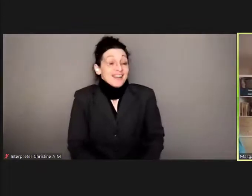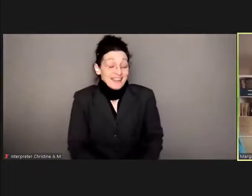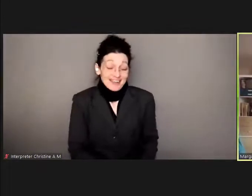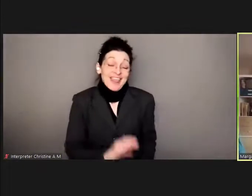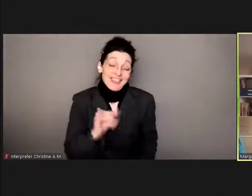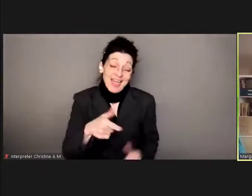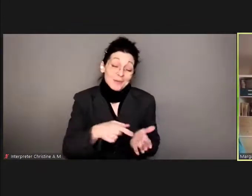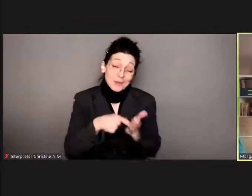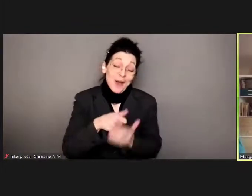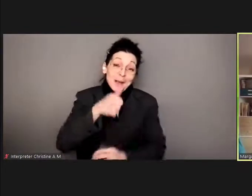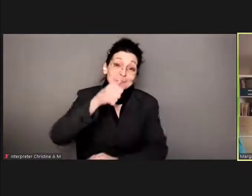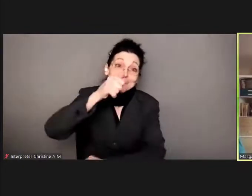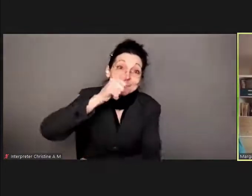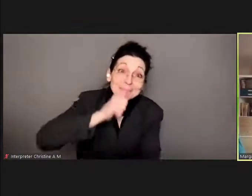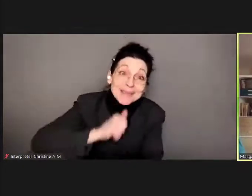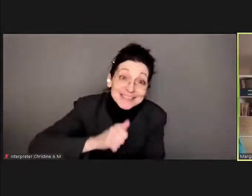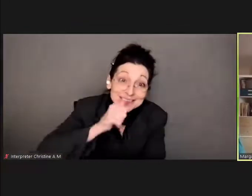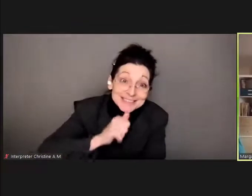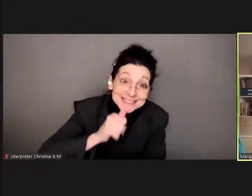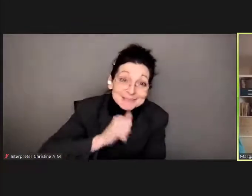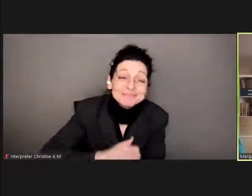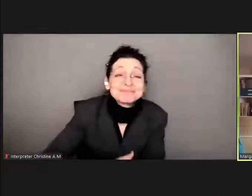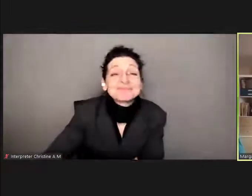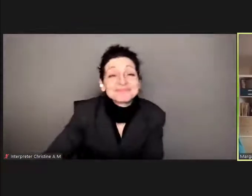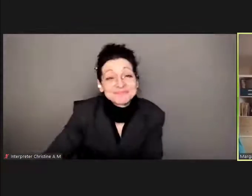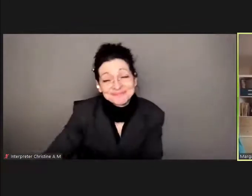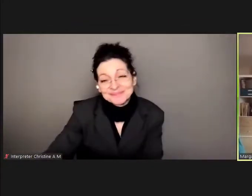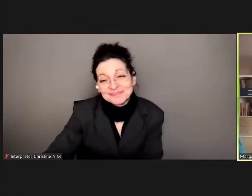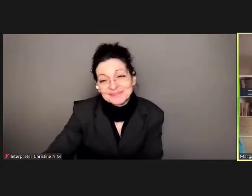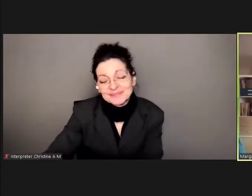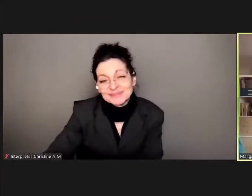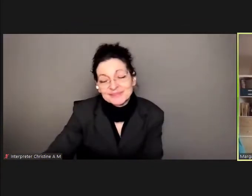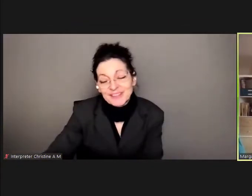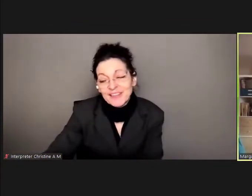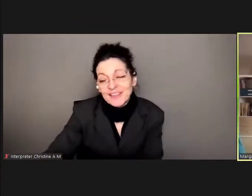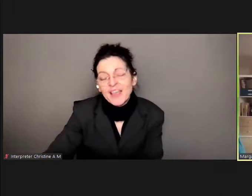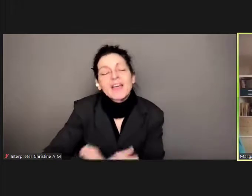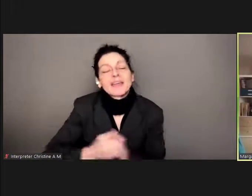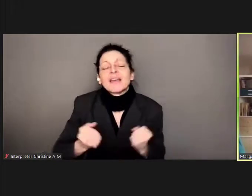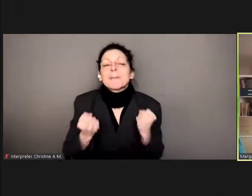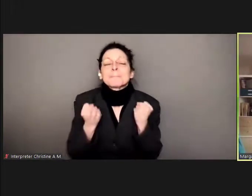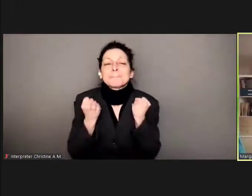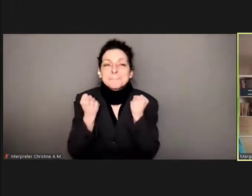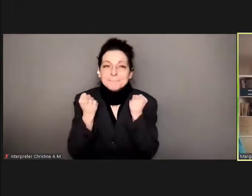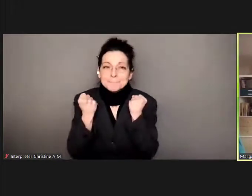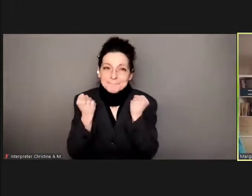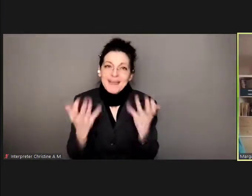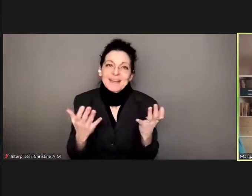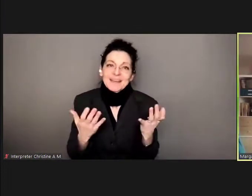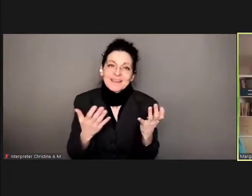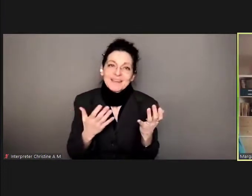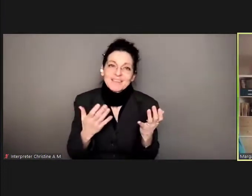I have had some version of this conversation with many, many, many of my colleagues.